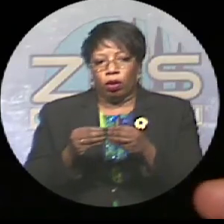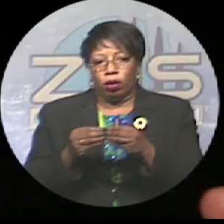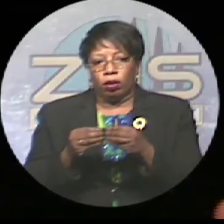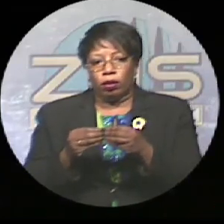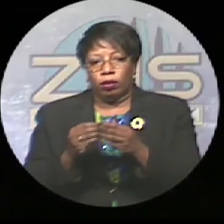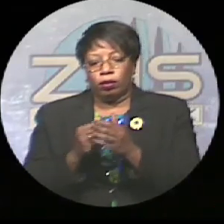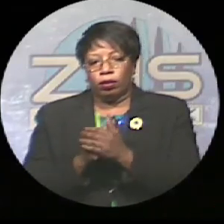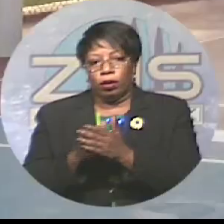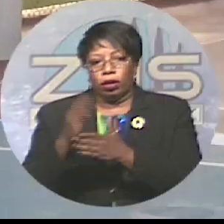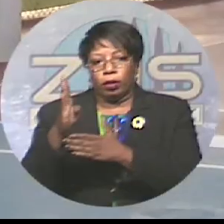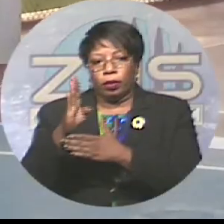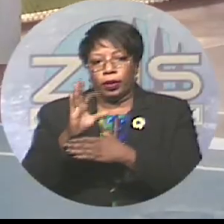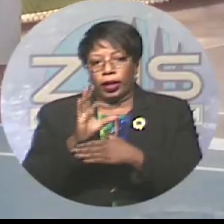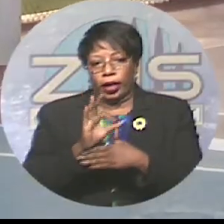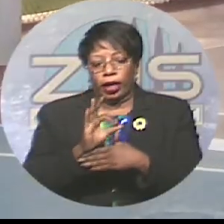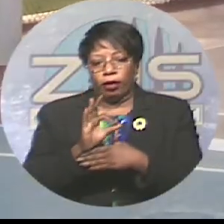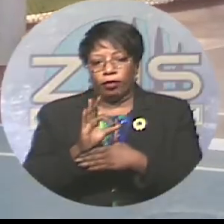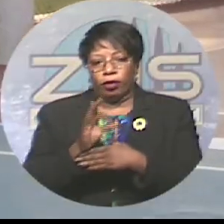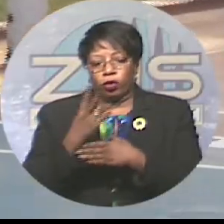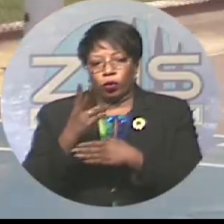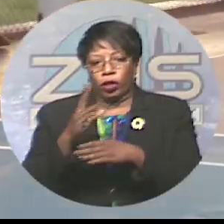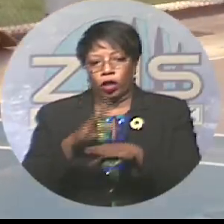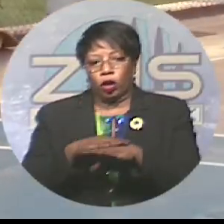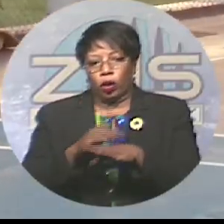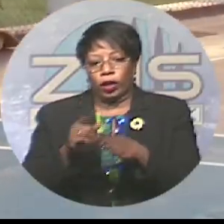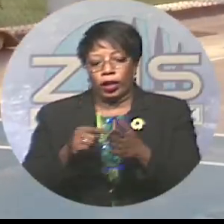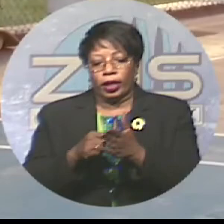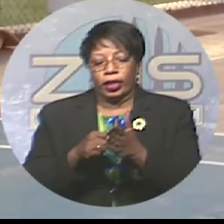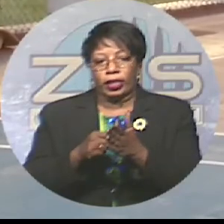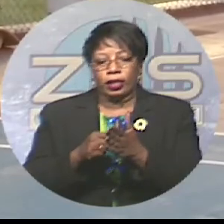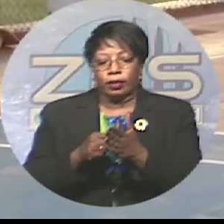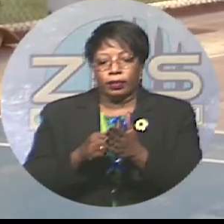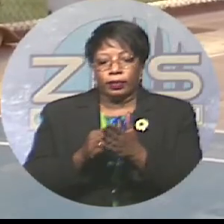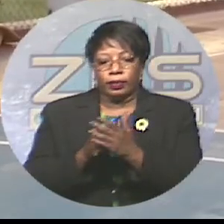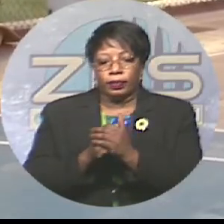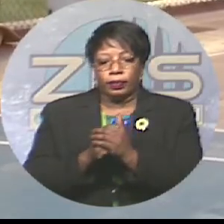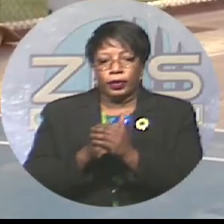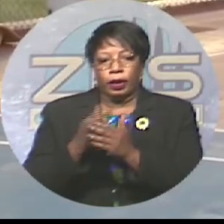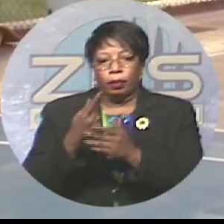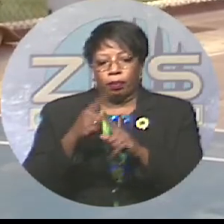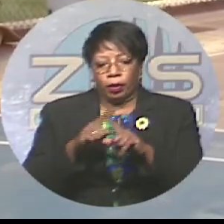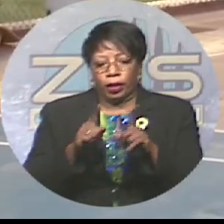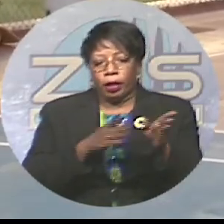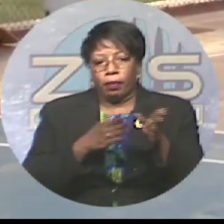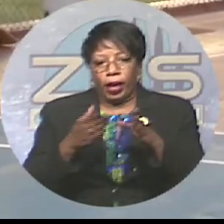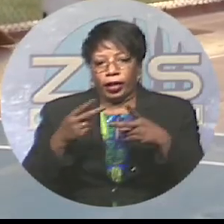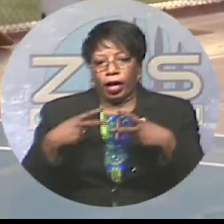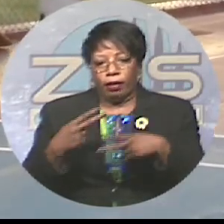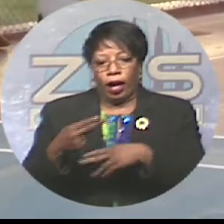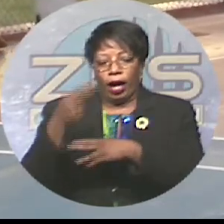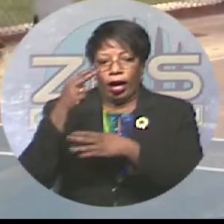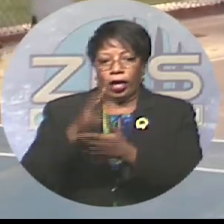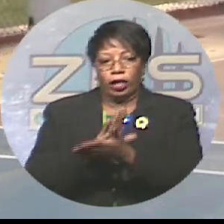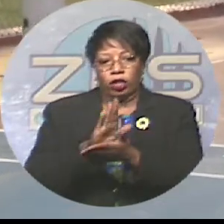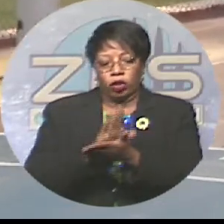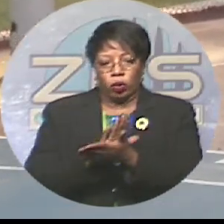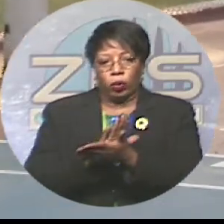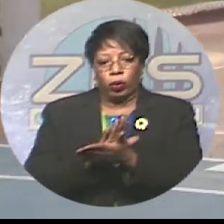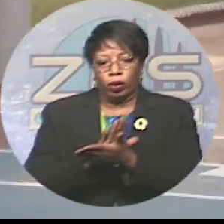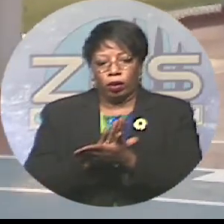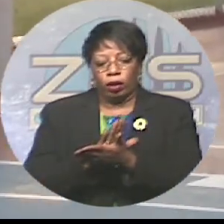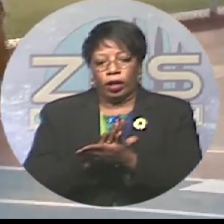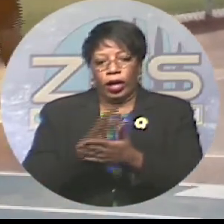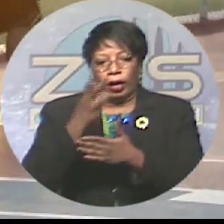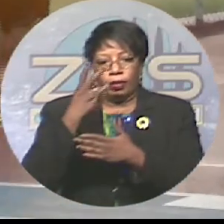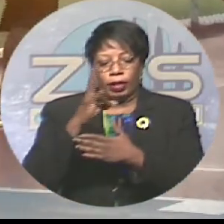I think the BBF is still working on the logistics and how it's going to happen, but the plan is to have the high school nationals March